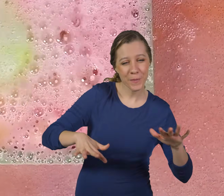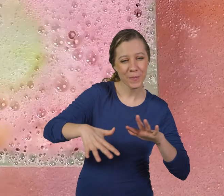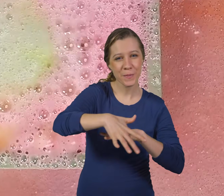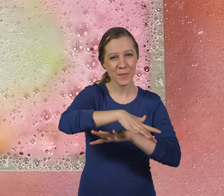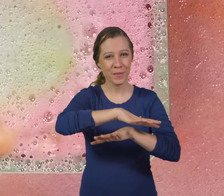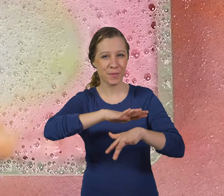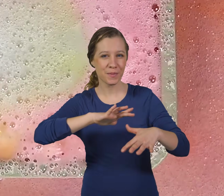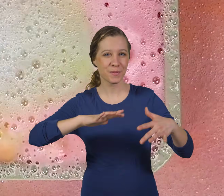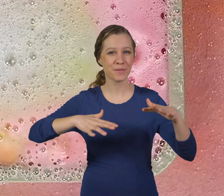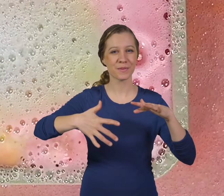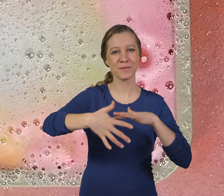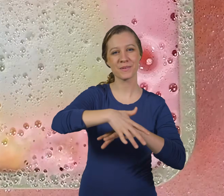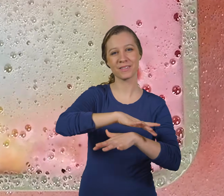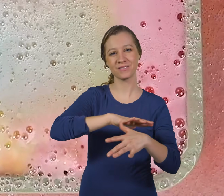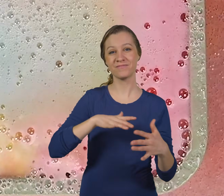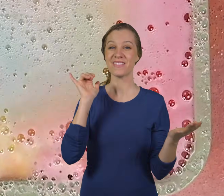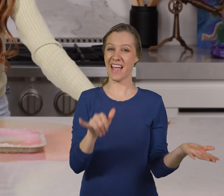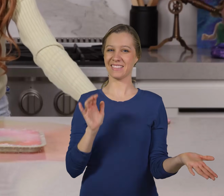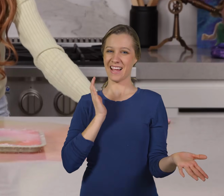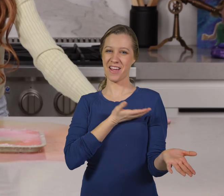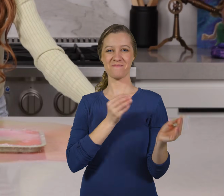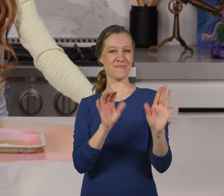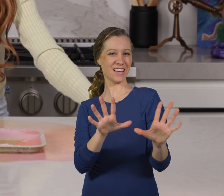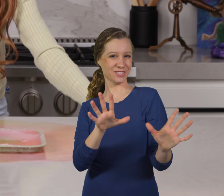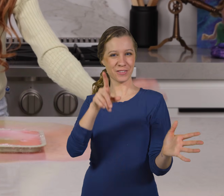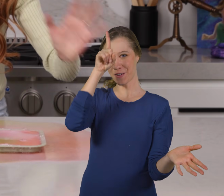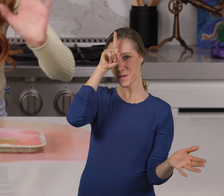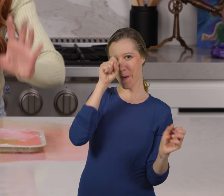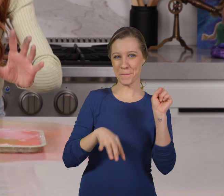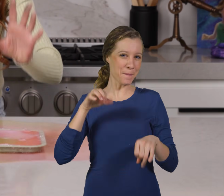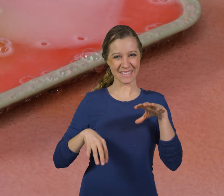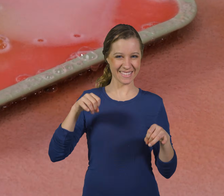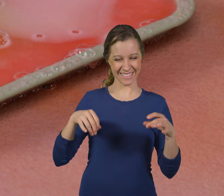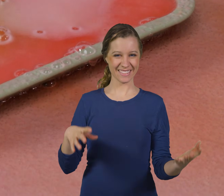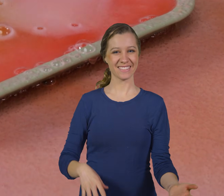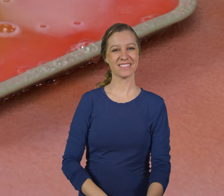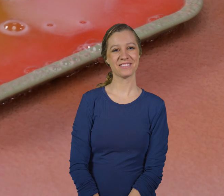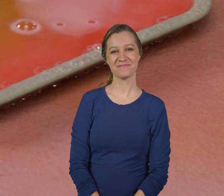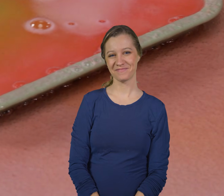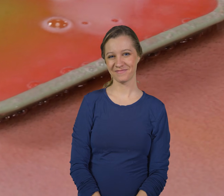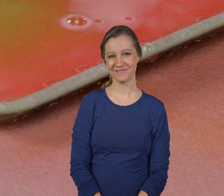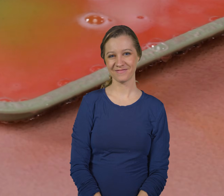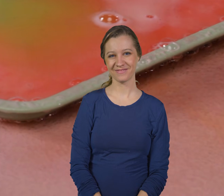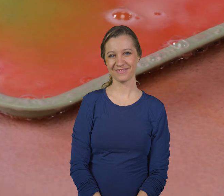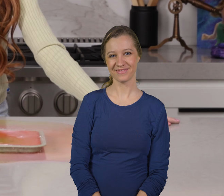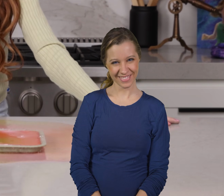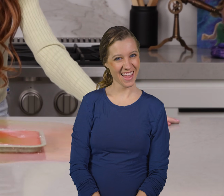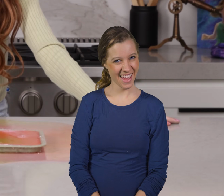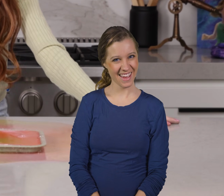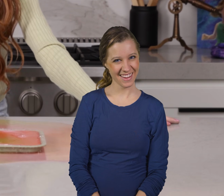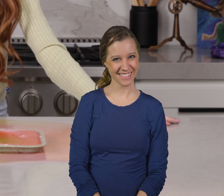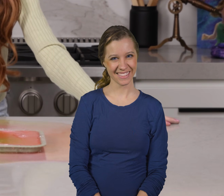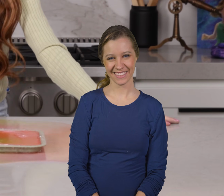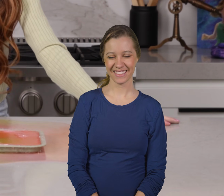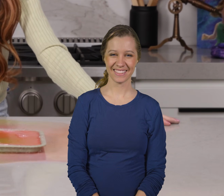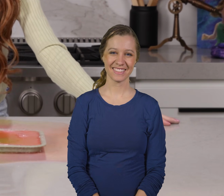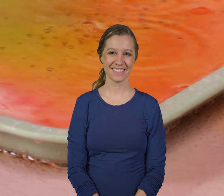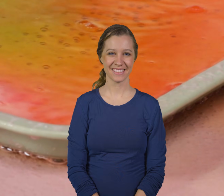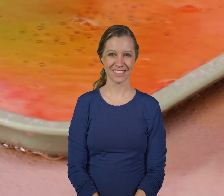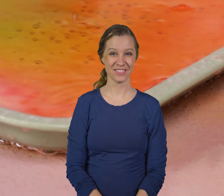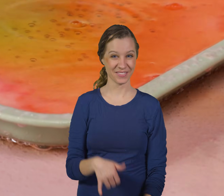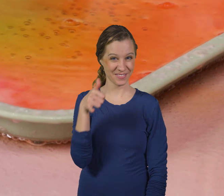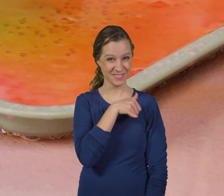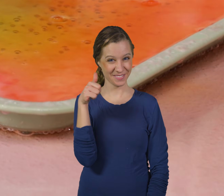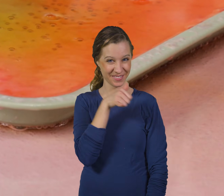Look how pretty that is. And that is our Magic Unicorn Bubbles.